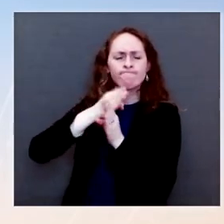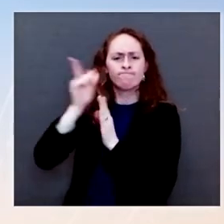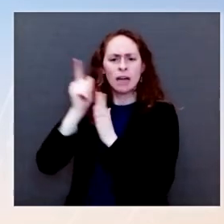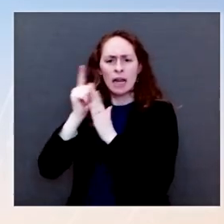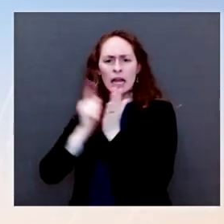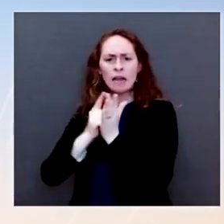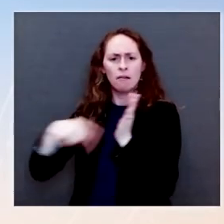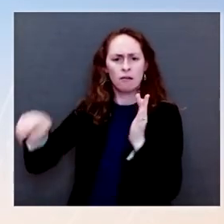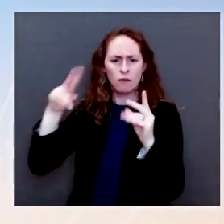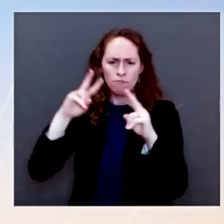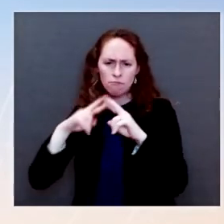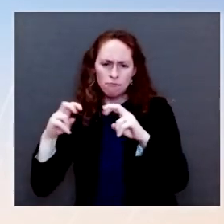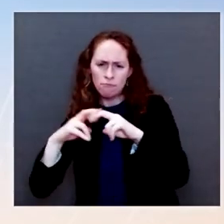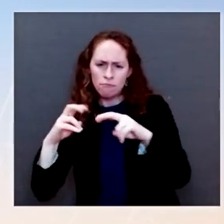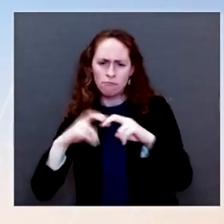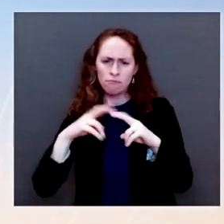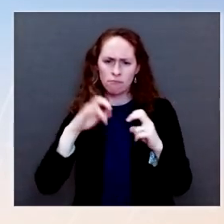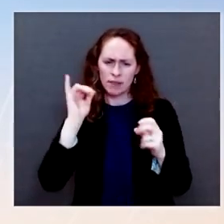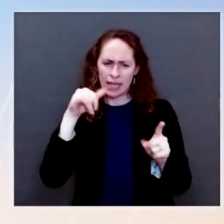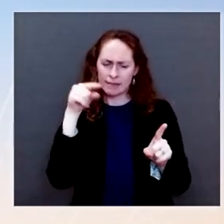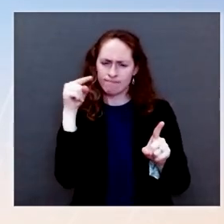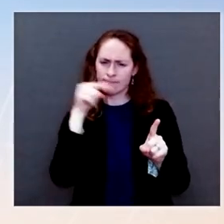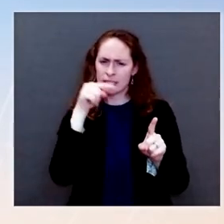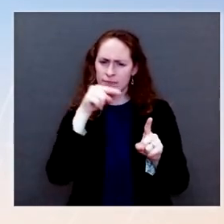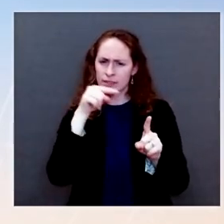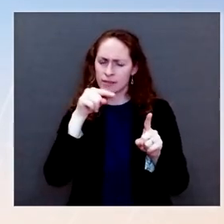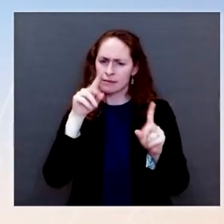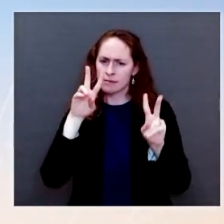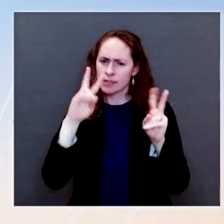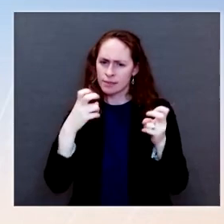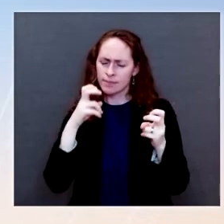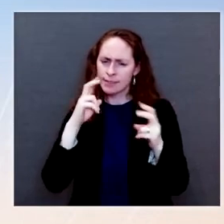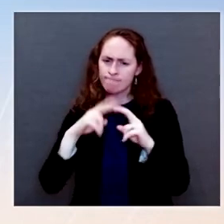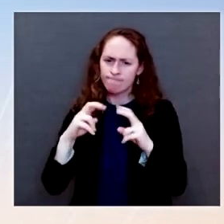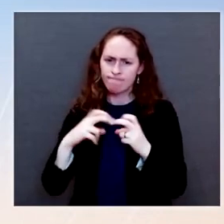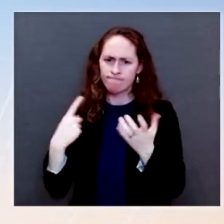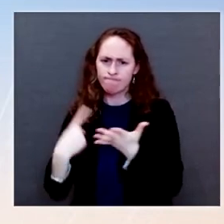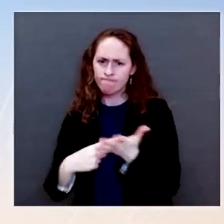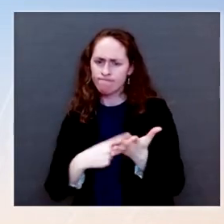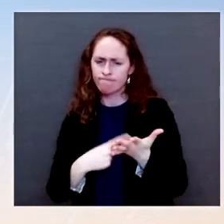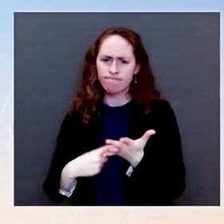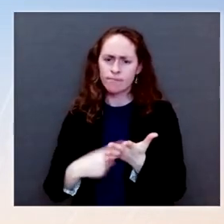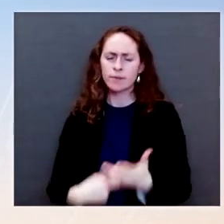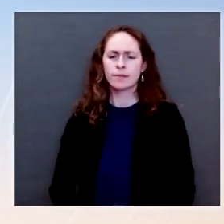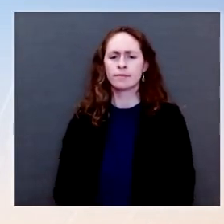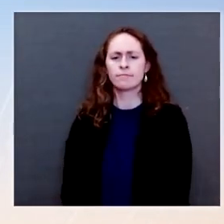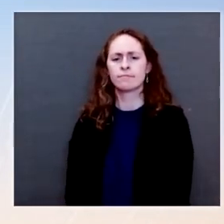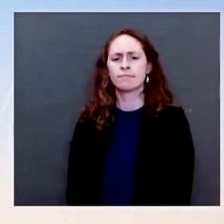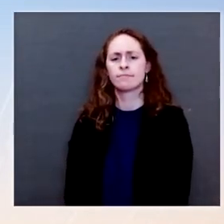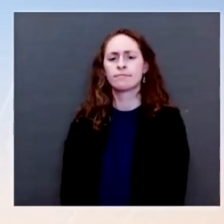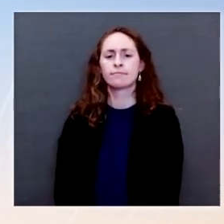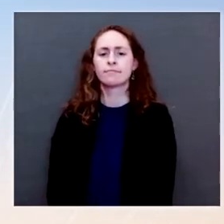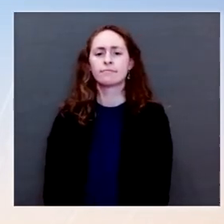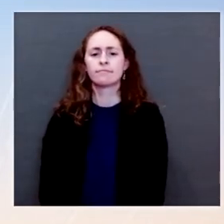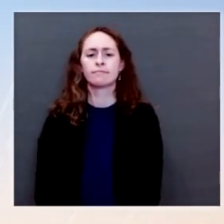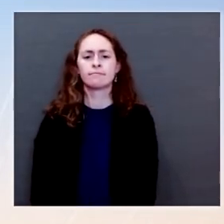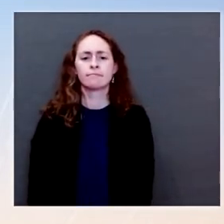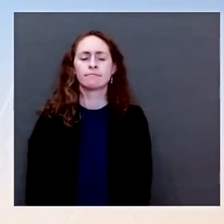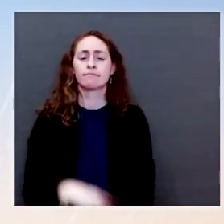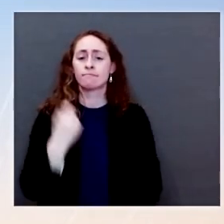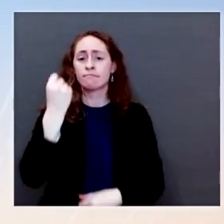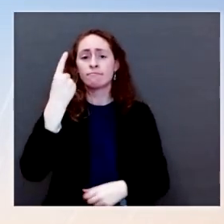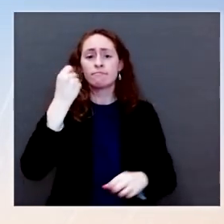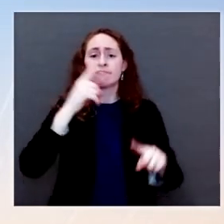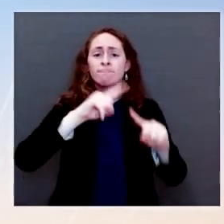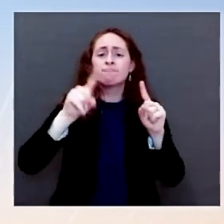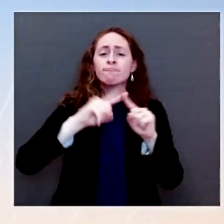been discussed and debated by court experts, whether it is how cases are taken up, or the length of